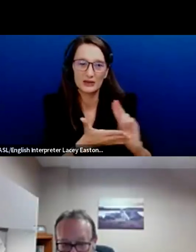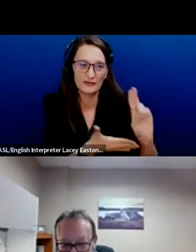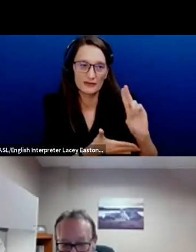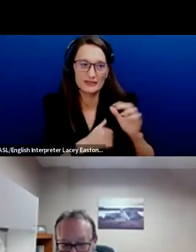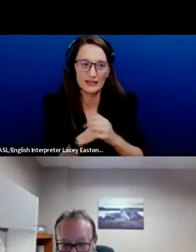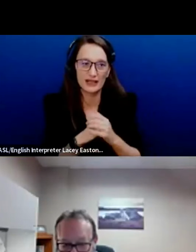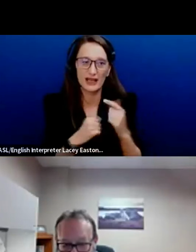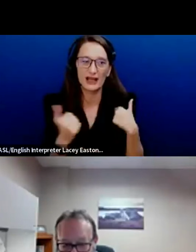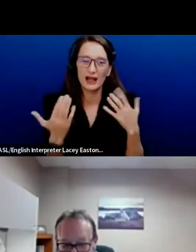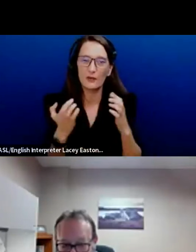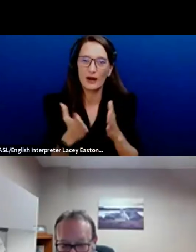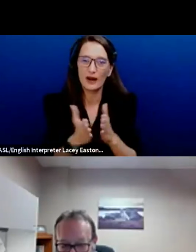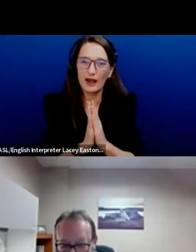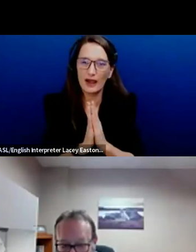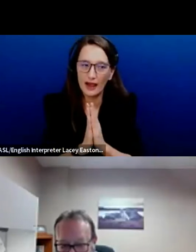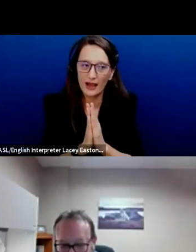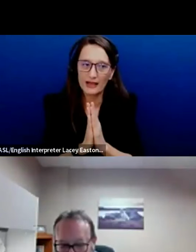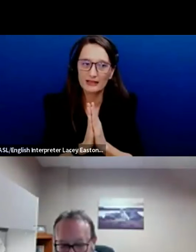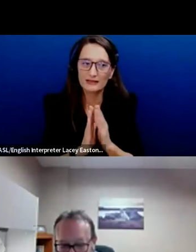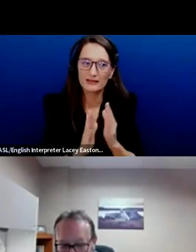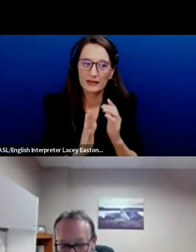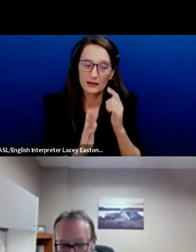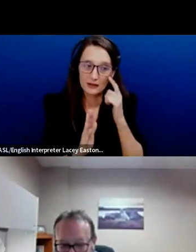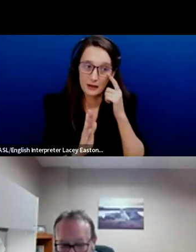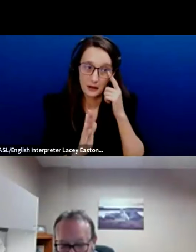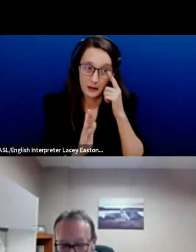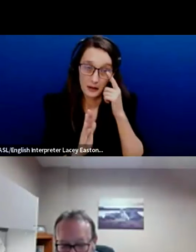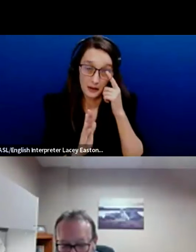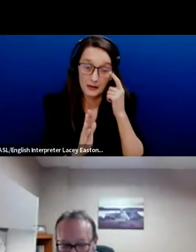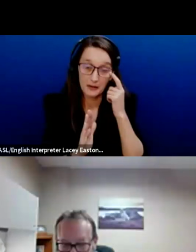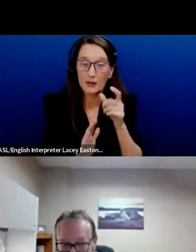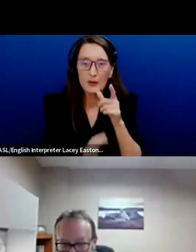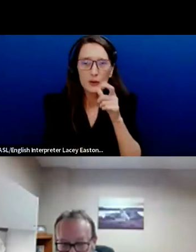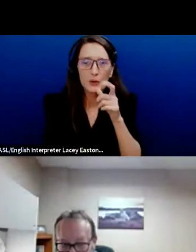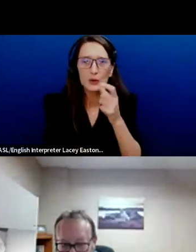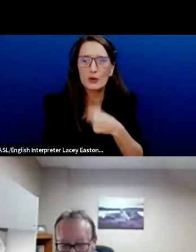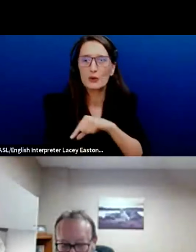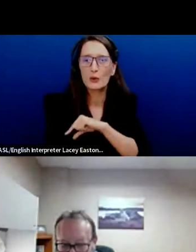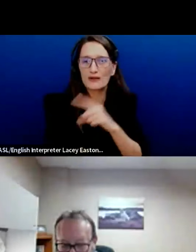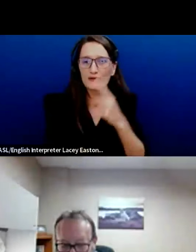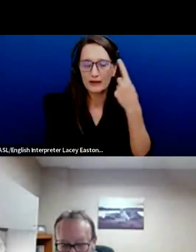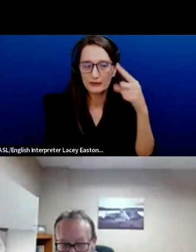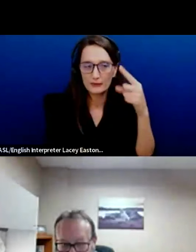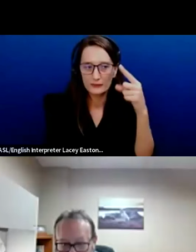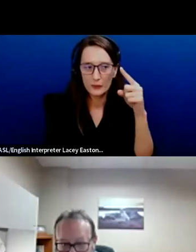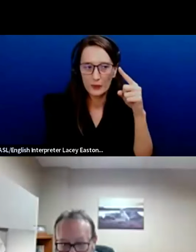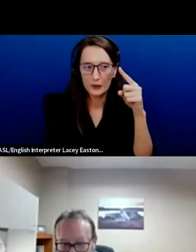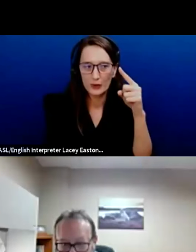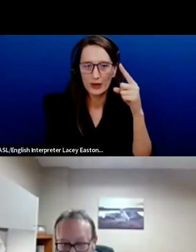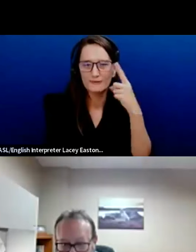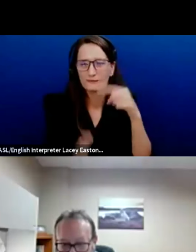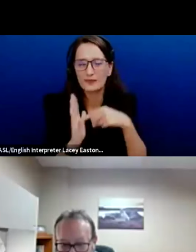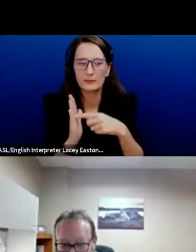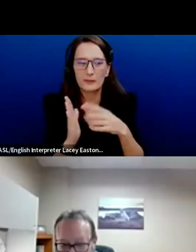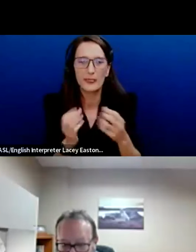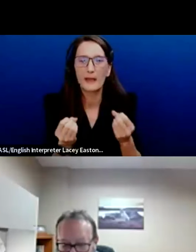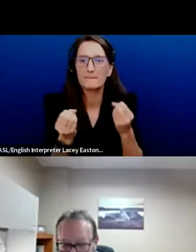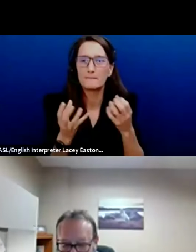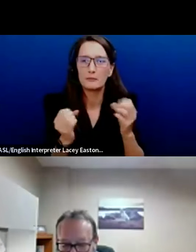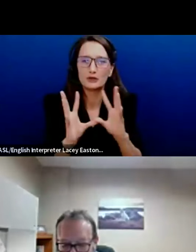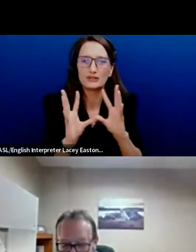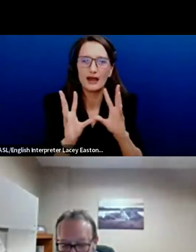like to ask the previous who is qualified for the, for example, like multifamily